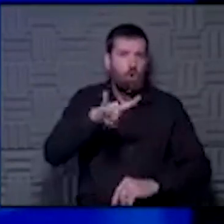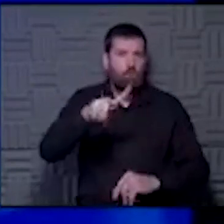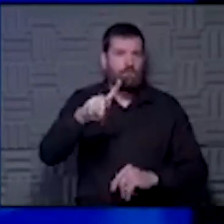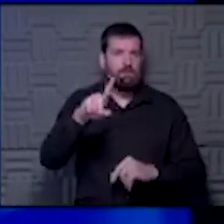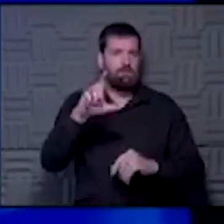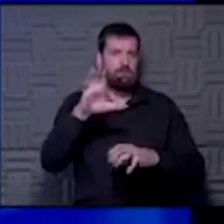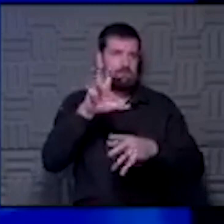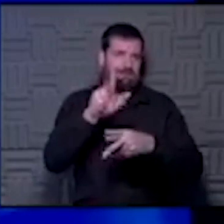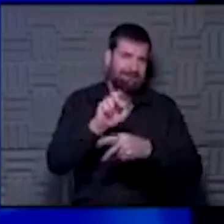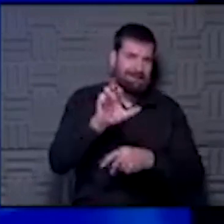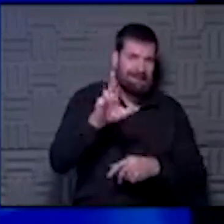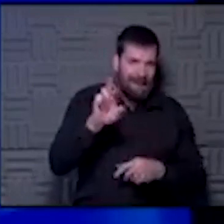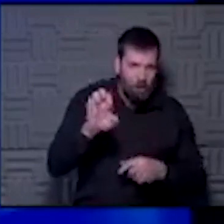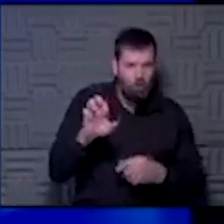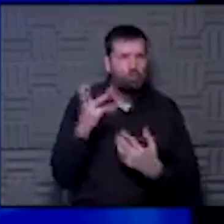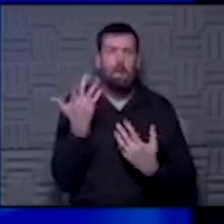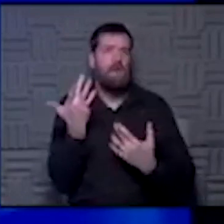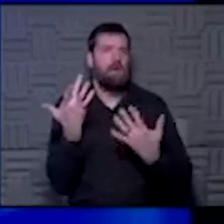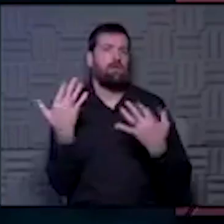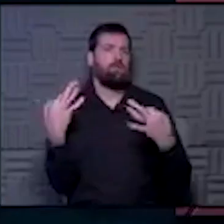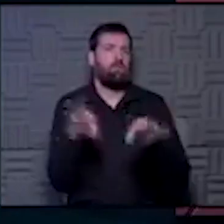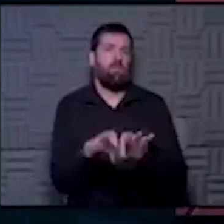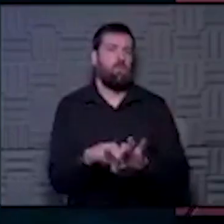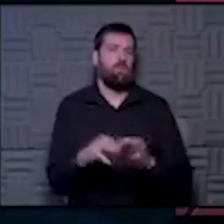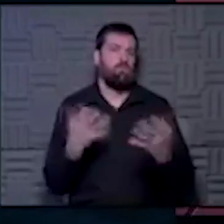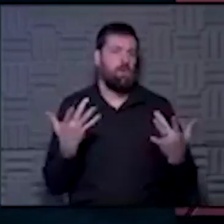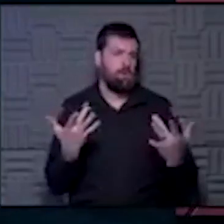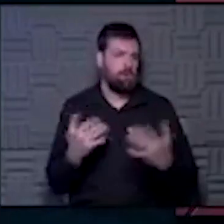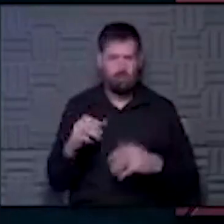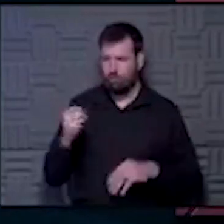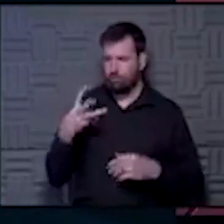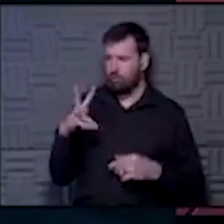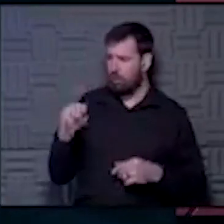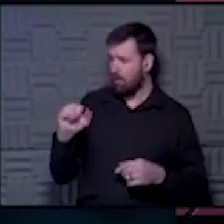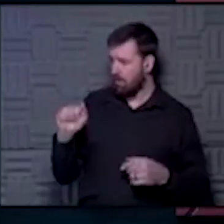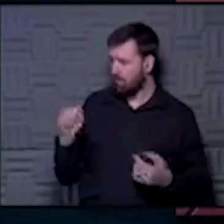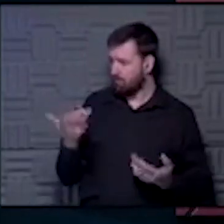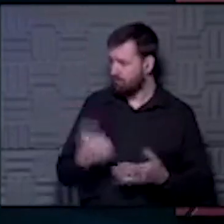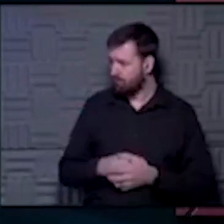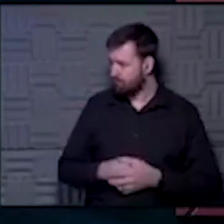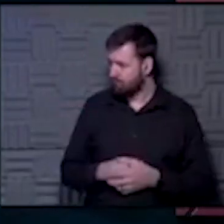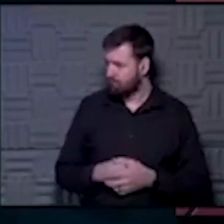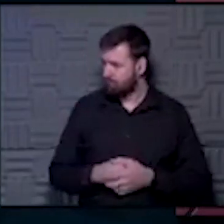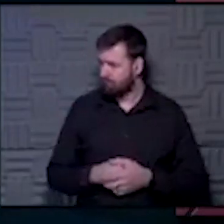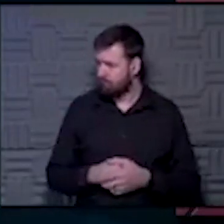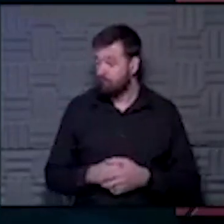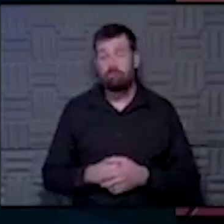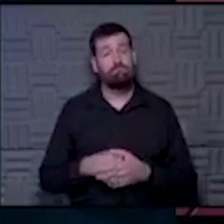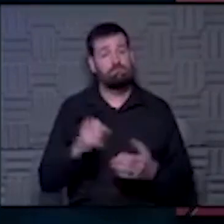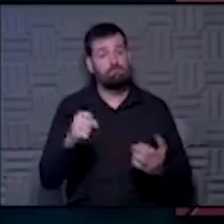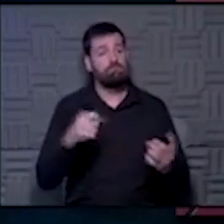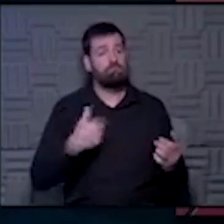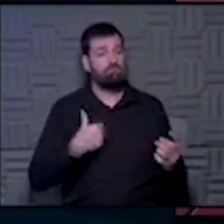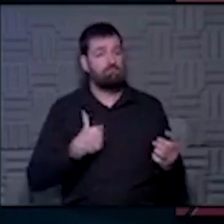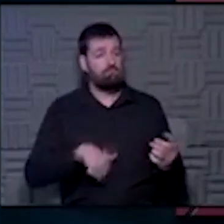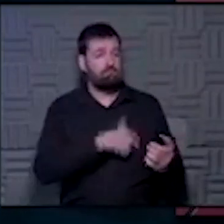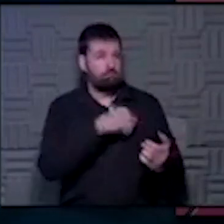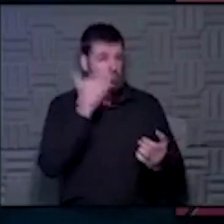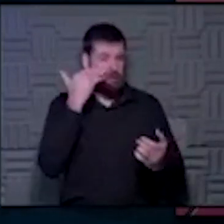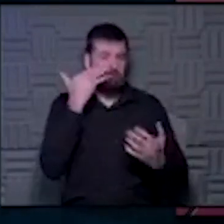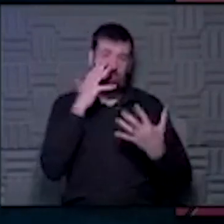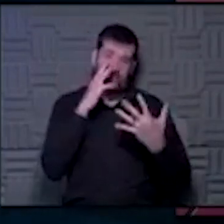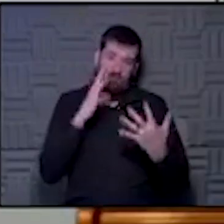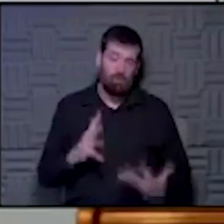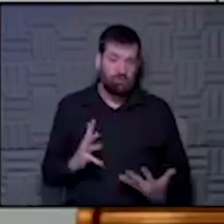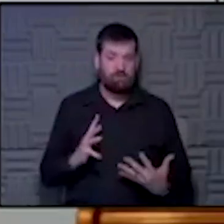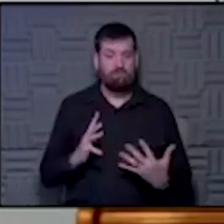so important to our communities and our state. Shauna? Great. Well, we know, sadly, that more than a quarter